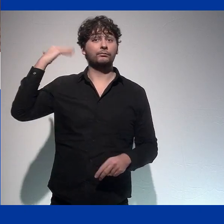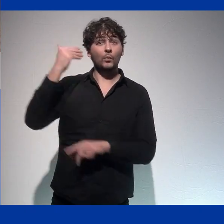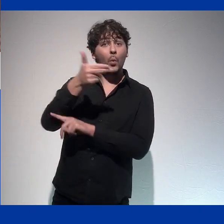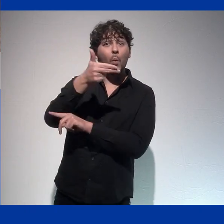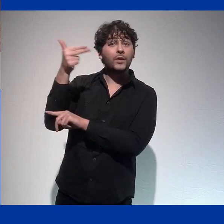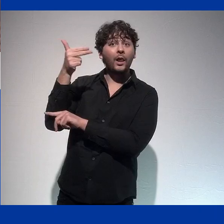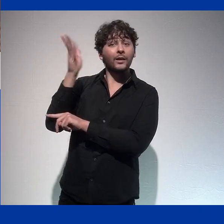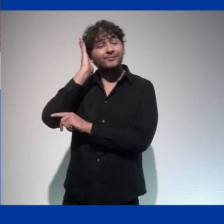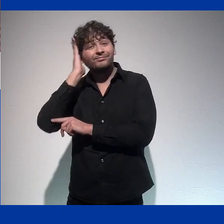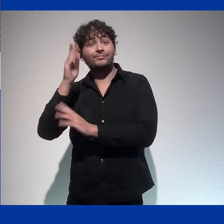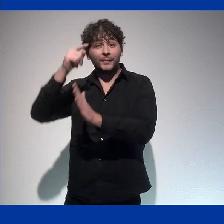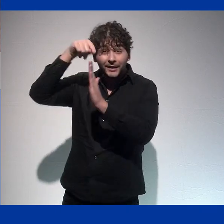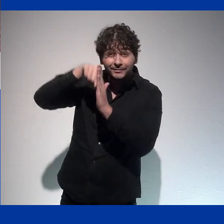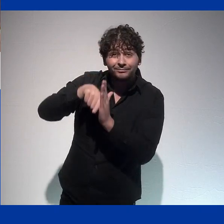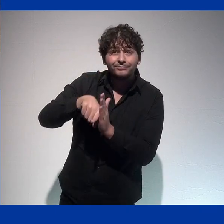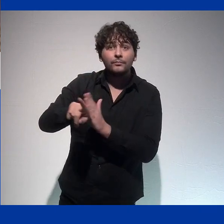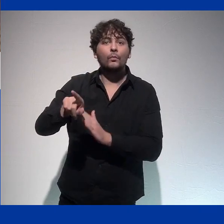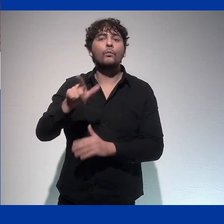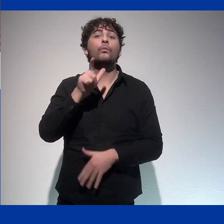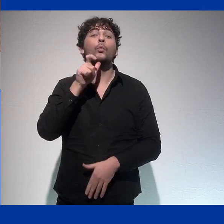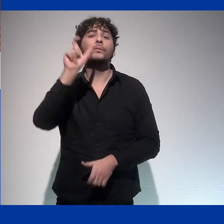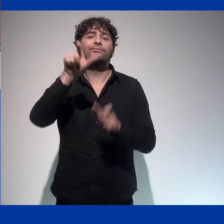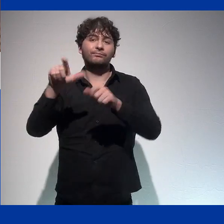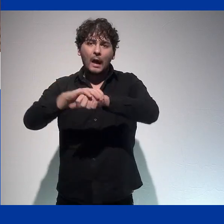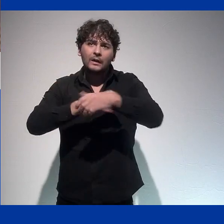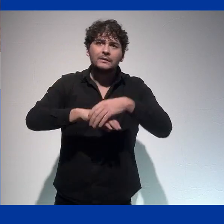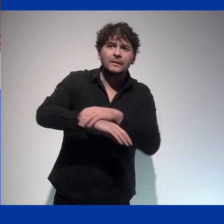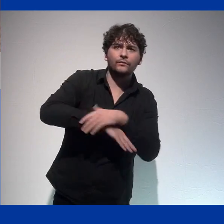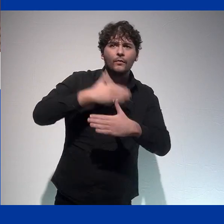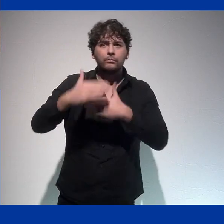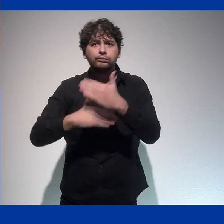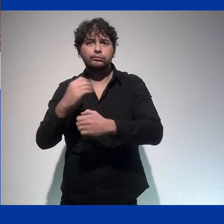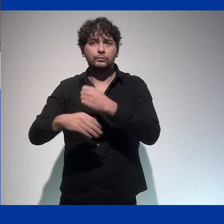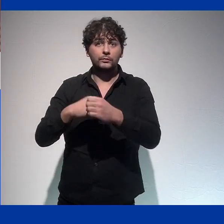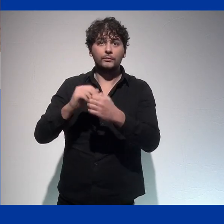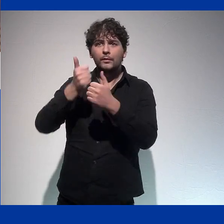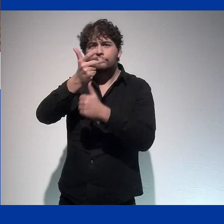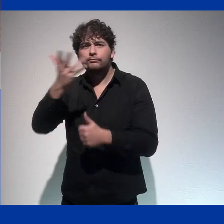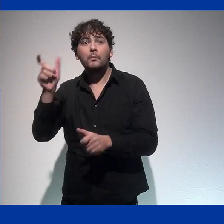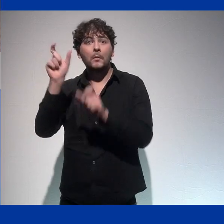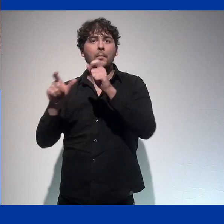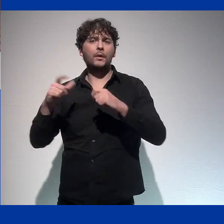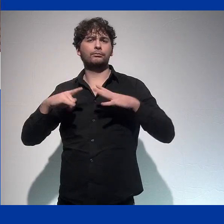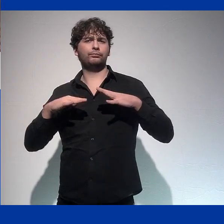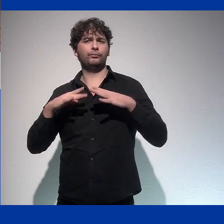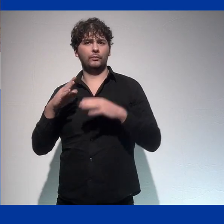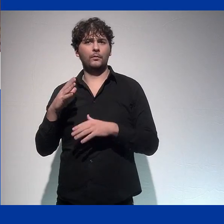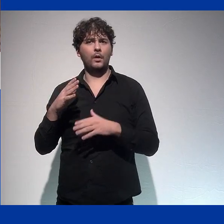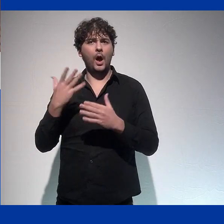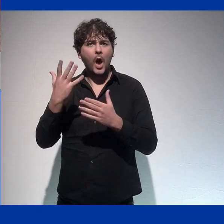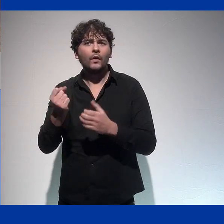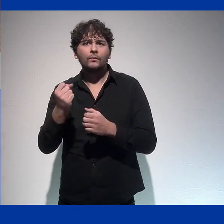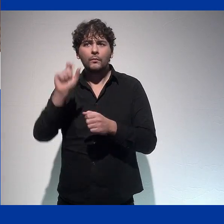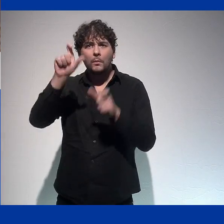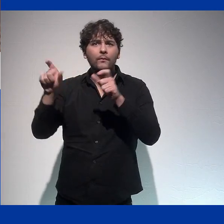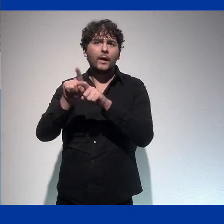and also refugees. And I was able to see the impact of the refugee crisis